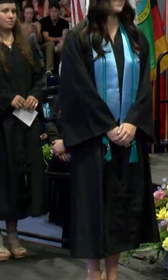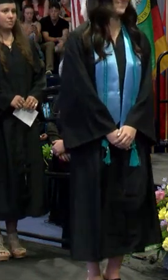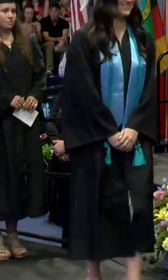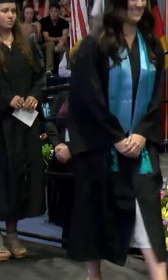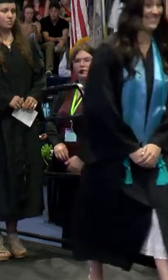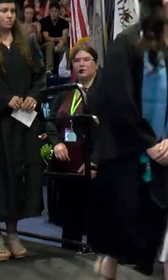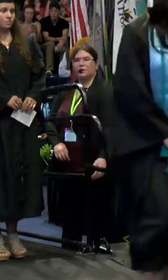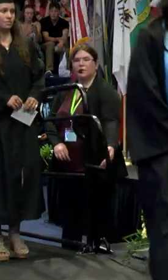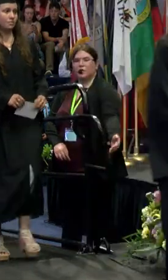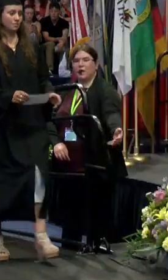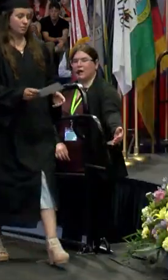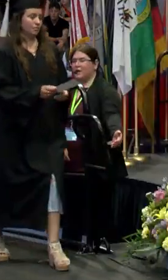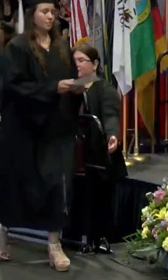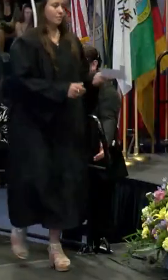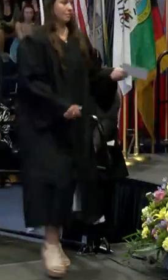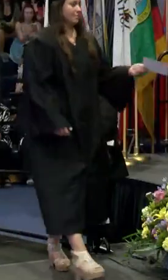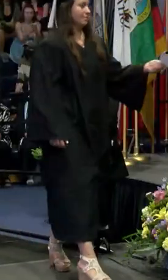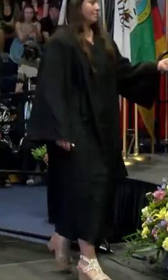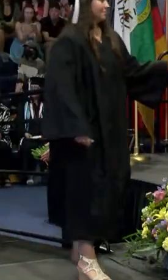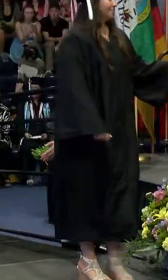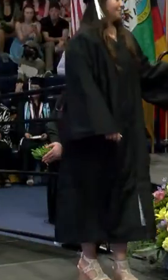Madeline Jo Thompson.